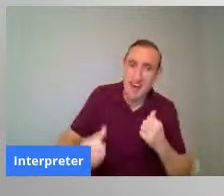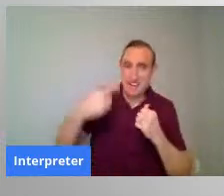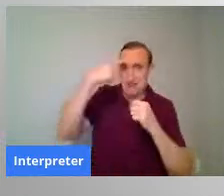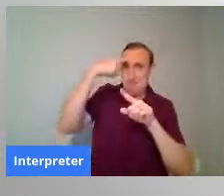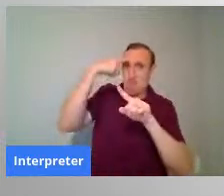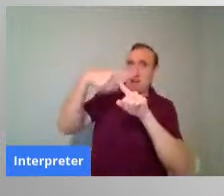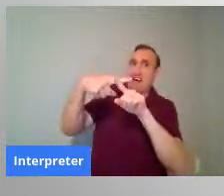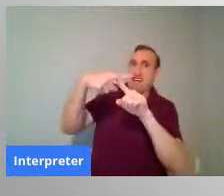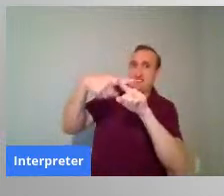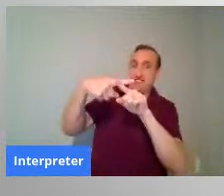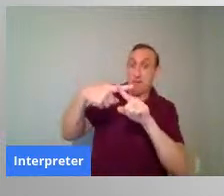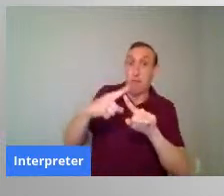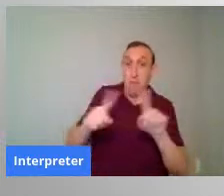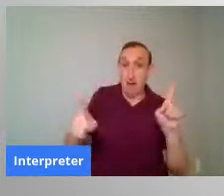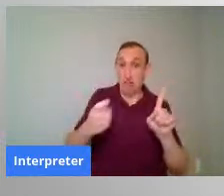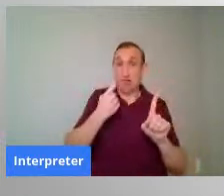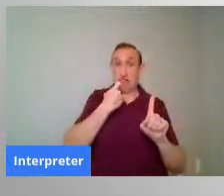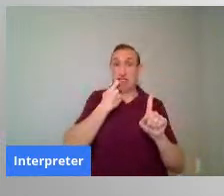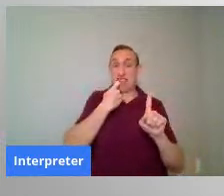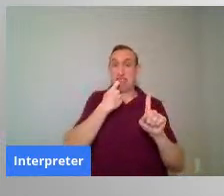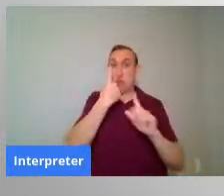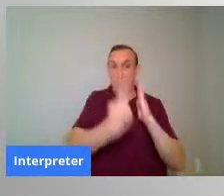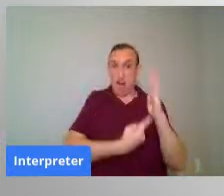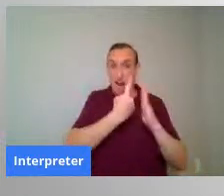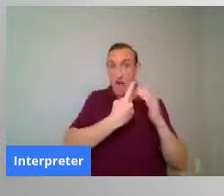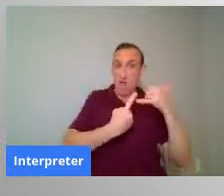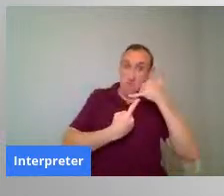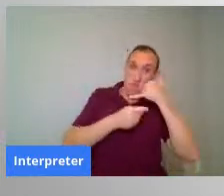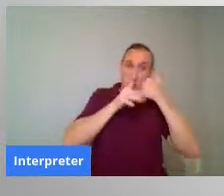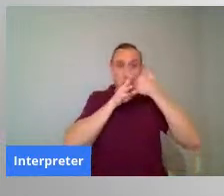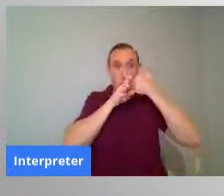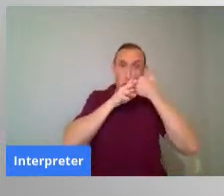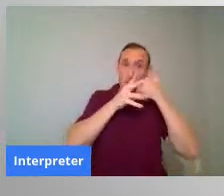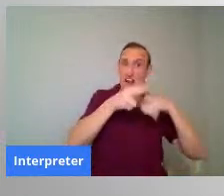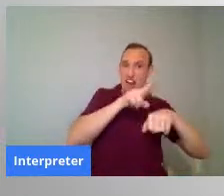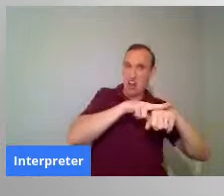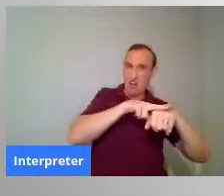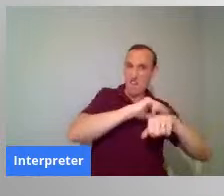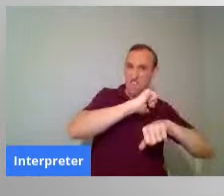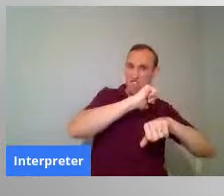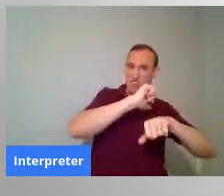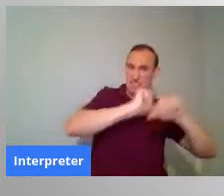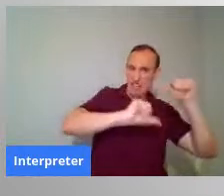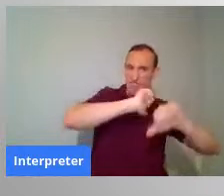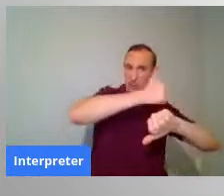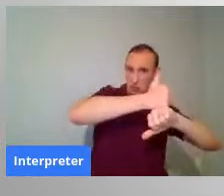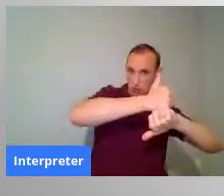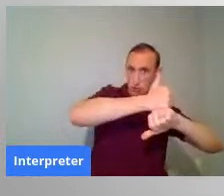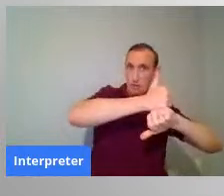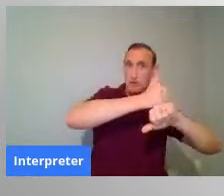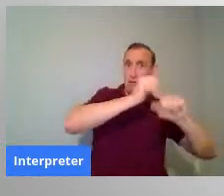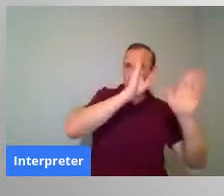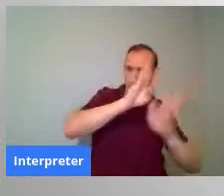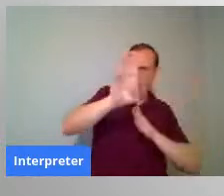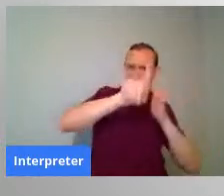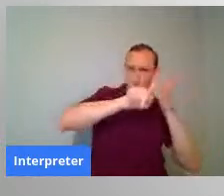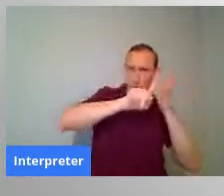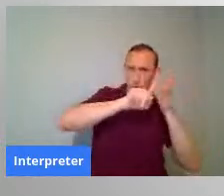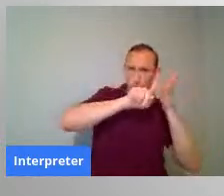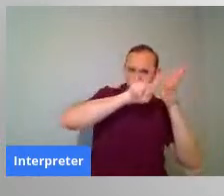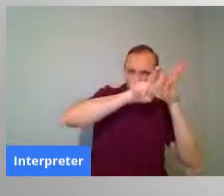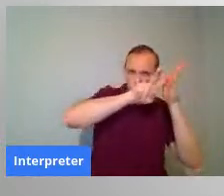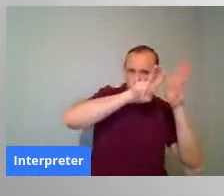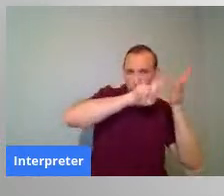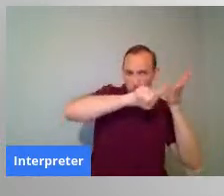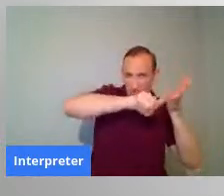spent an hour on the phone with the National Science Foundation yesterday planning a research cruise for January of 2022, where we